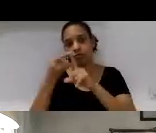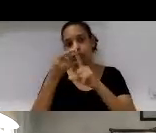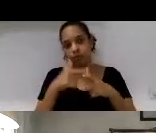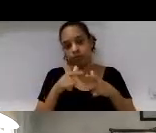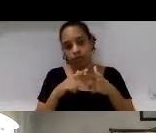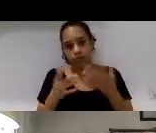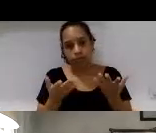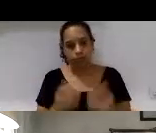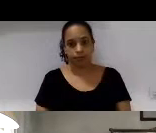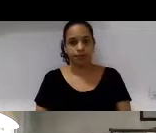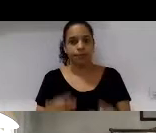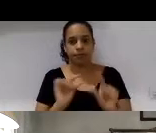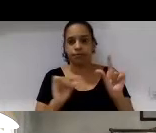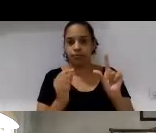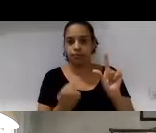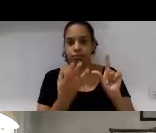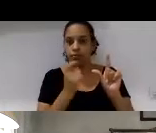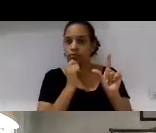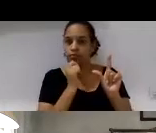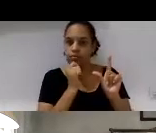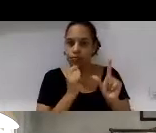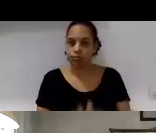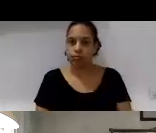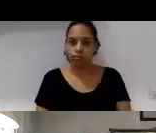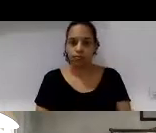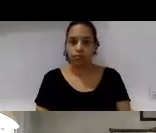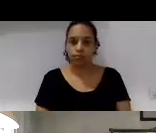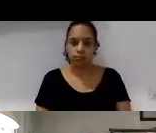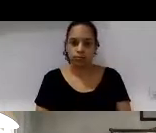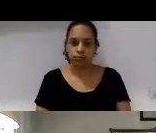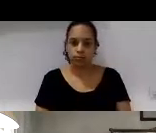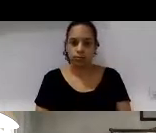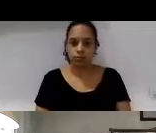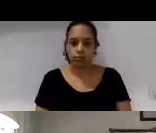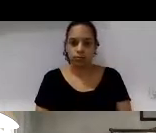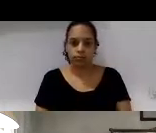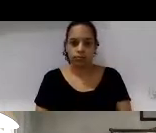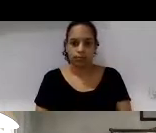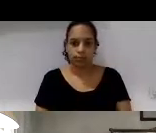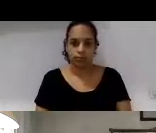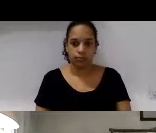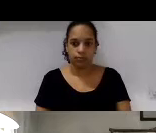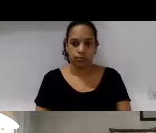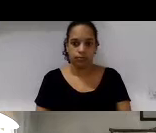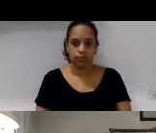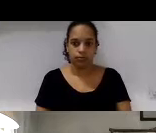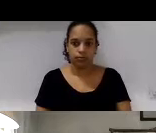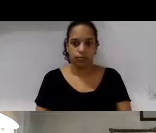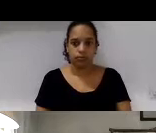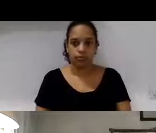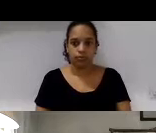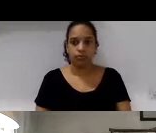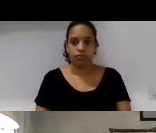the proper light so that we can understand the dynamics of this. The concrete simple something, the germ